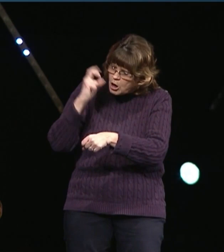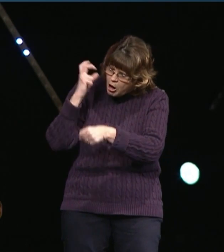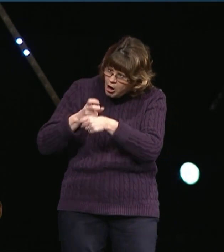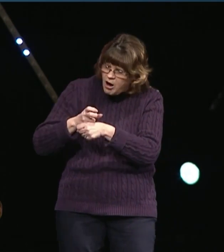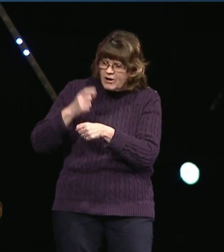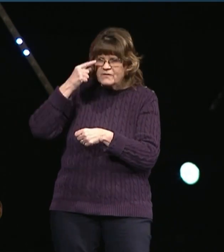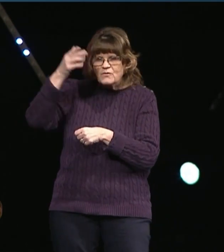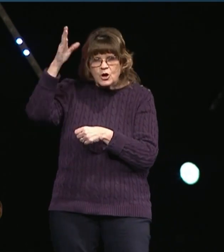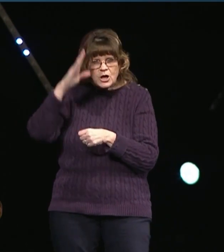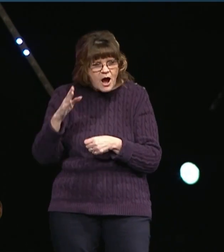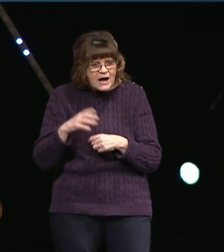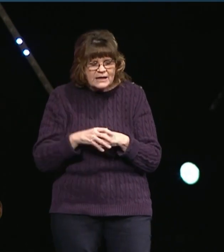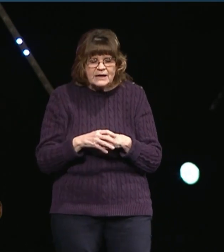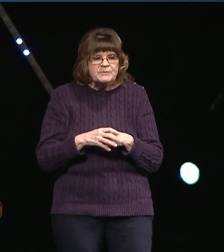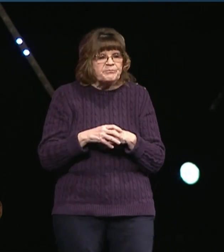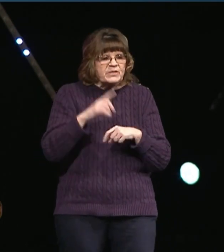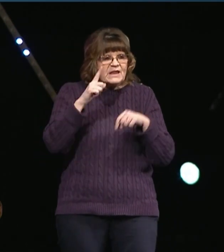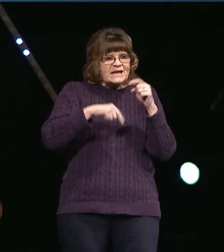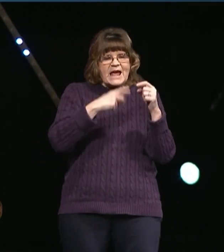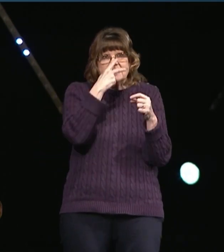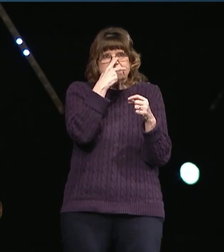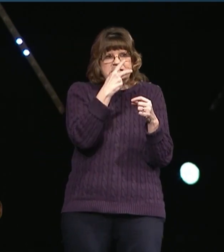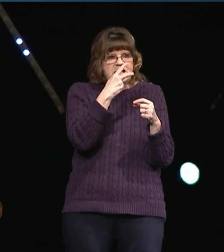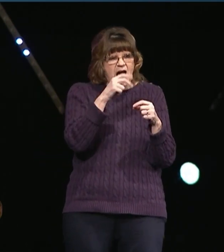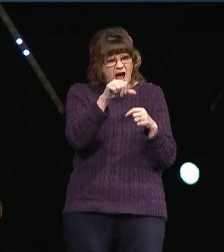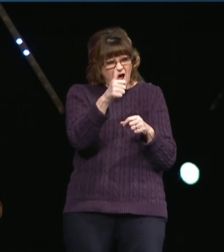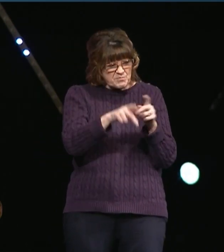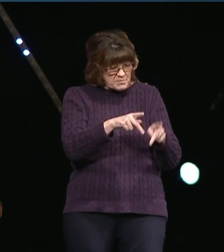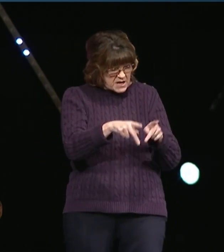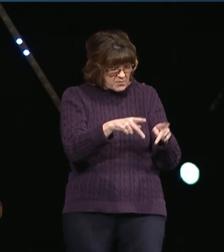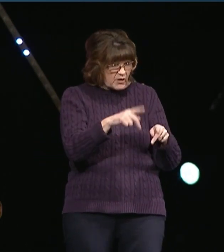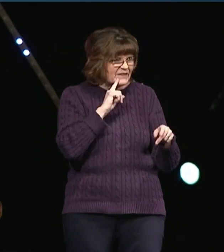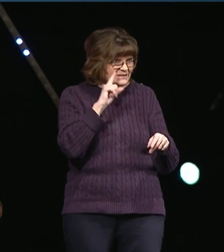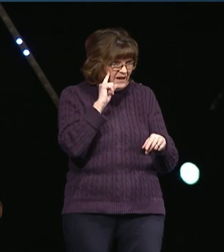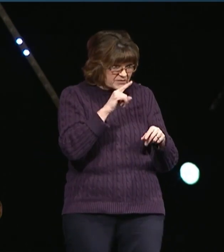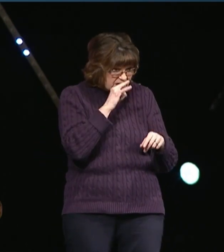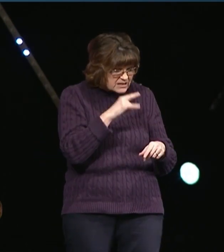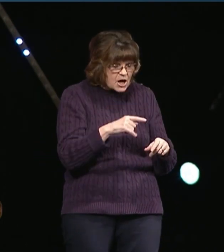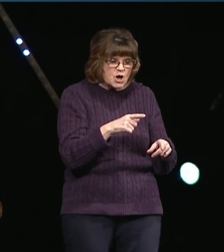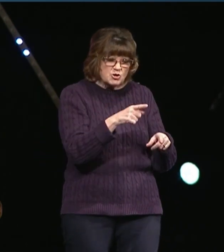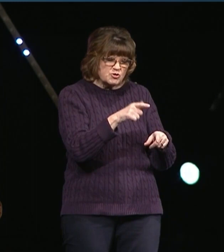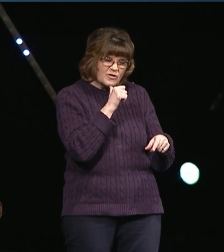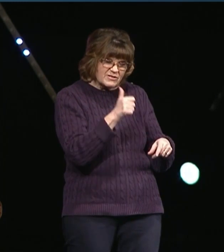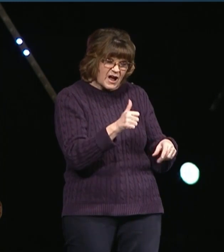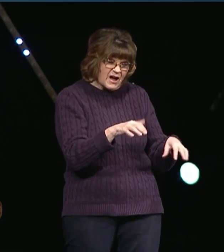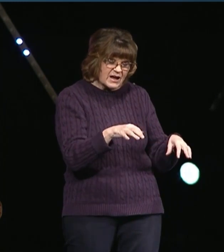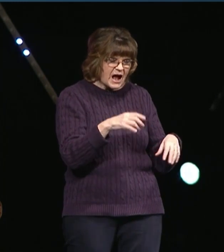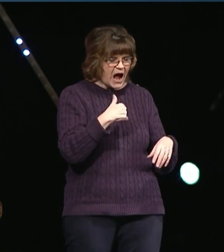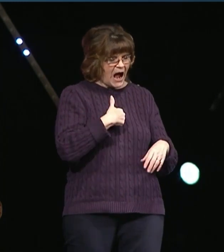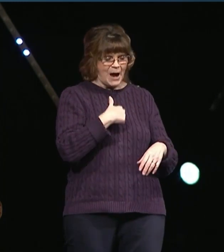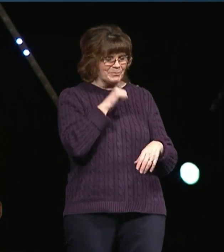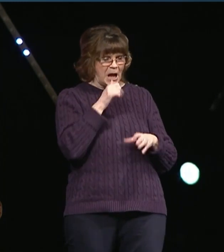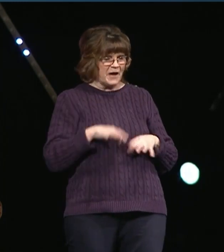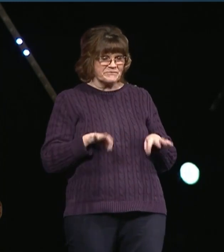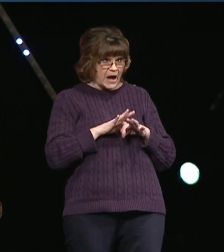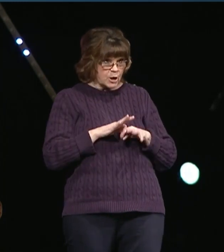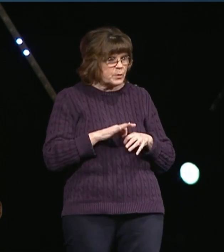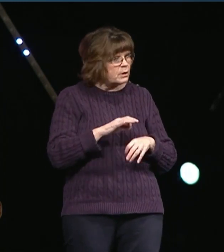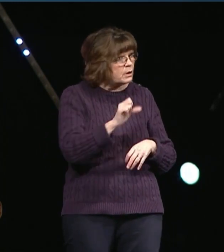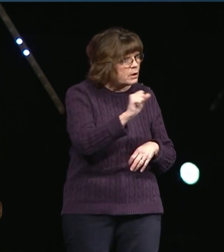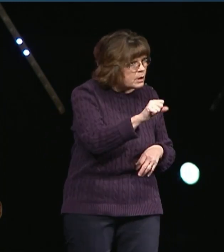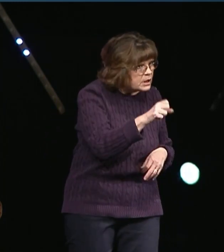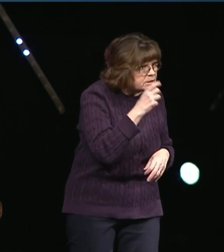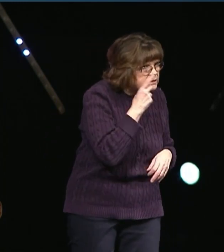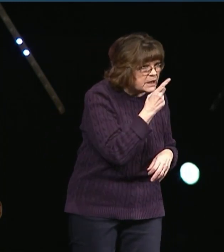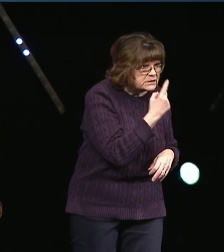so often weren't able to see themselves as valuable at all, and Dennis was able to say, you're not only valuable, you're some of the most valuable, and you are capable of the